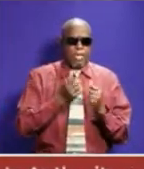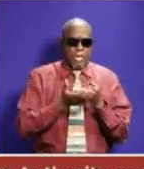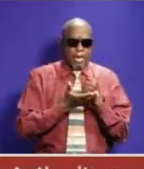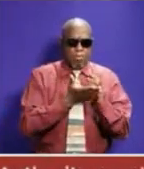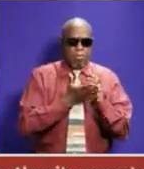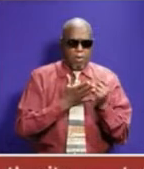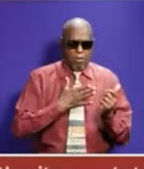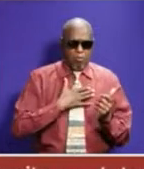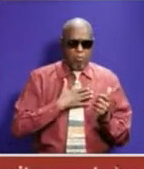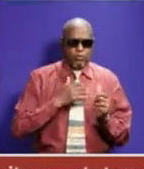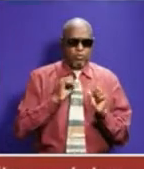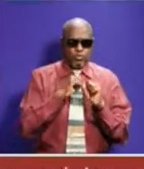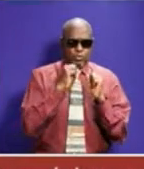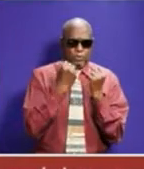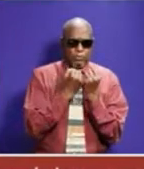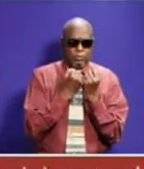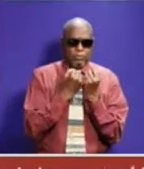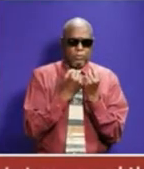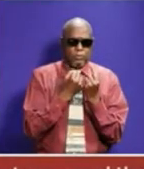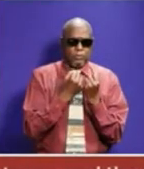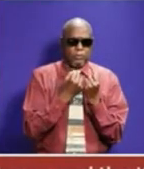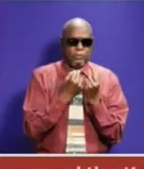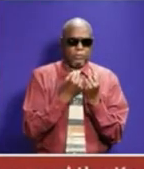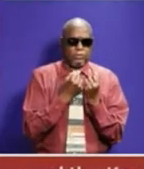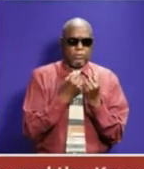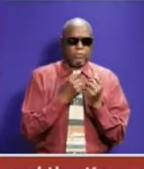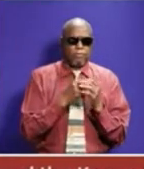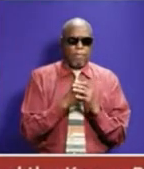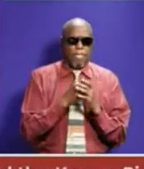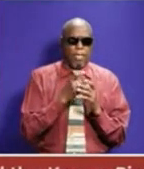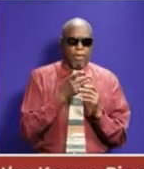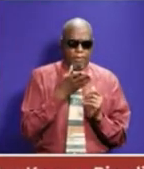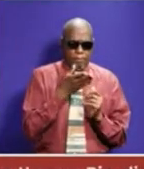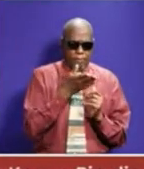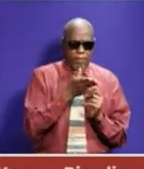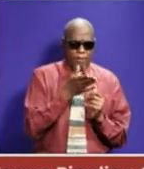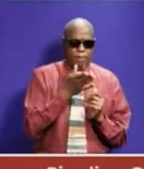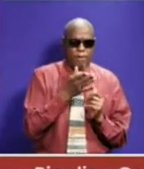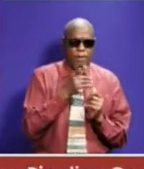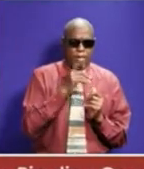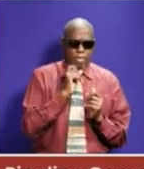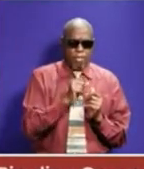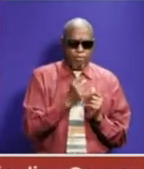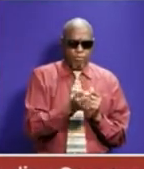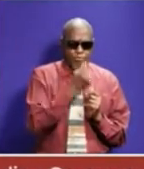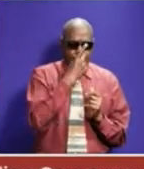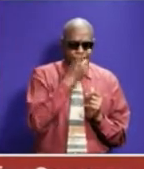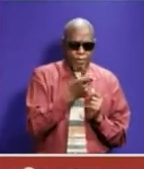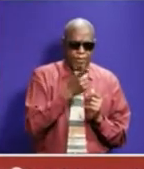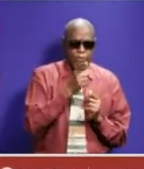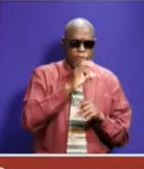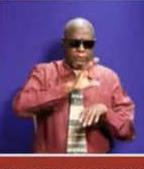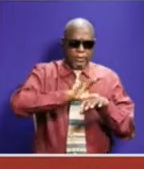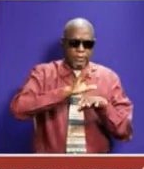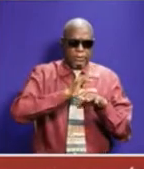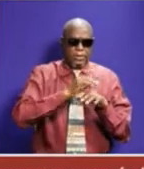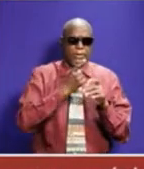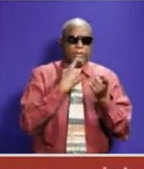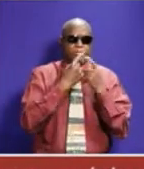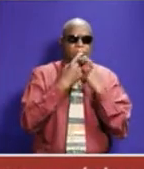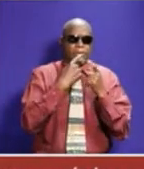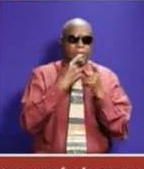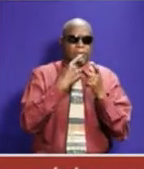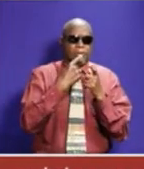when need be, the church will speak out on behalf of the people